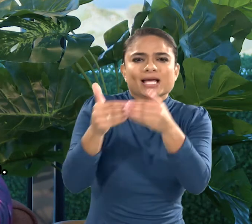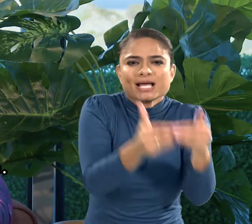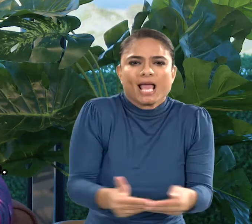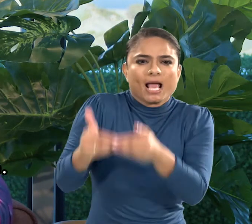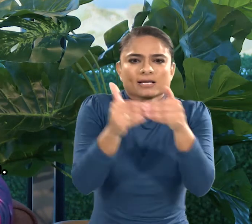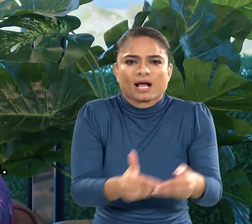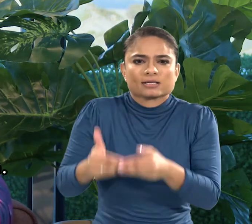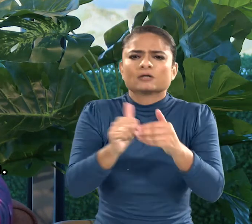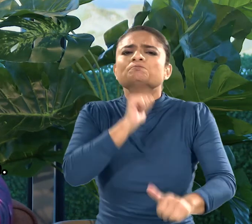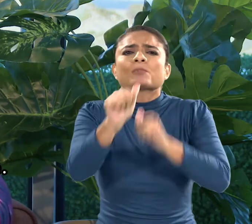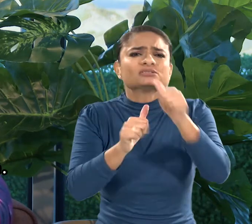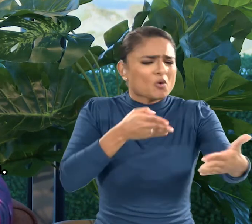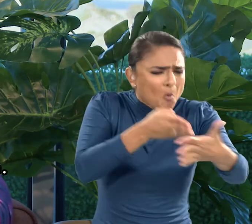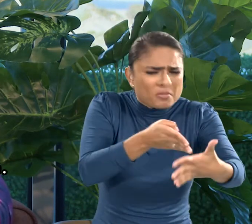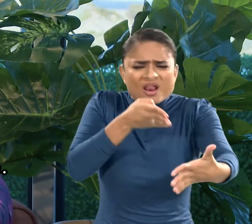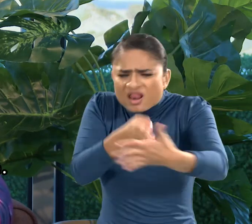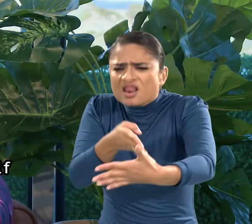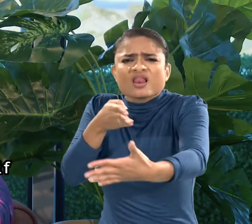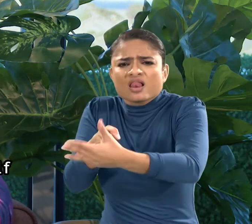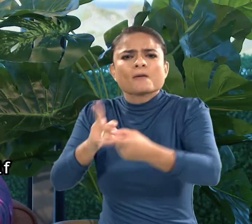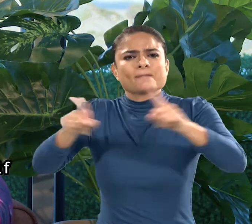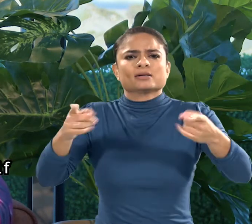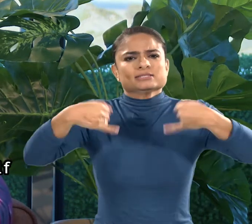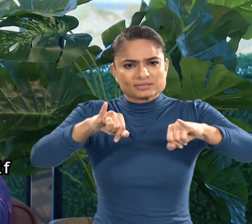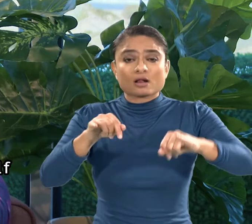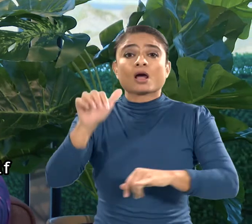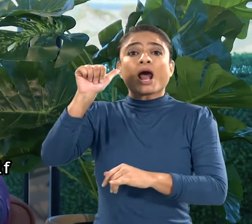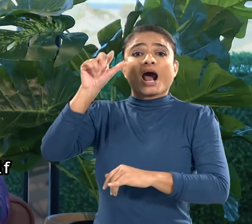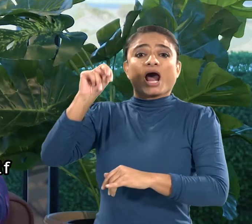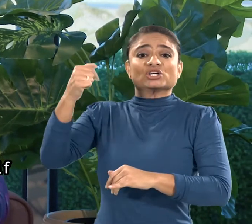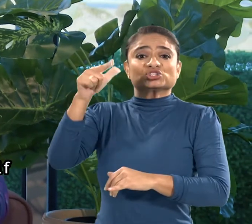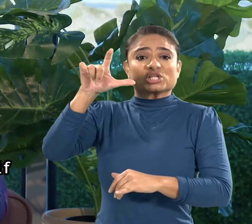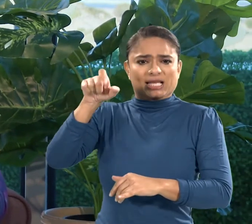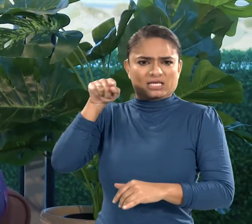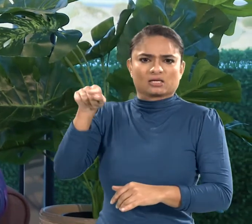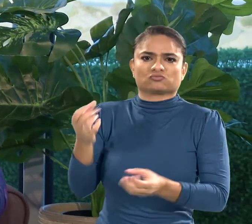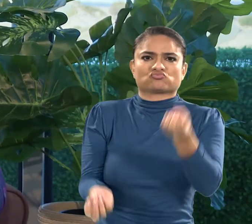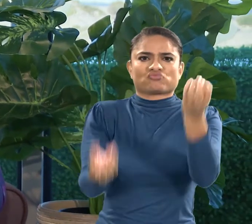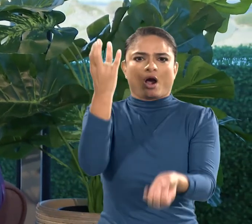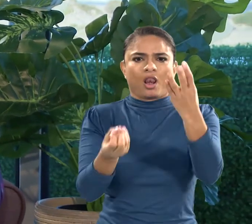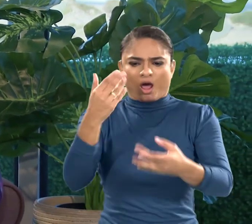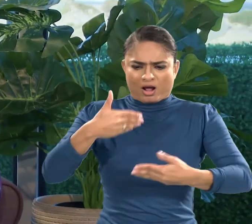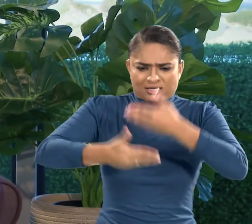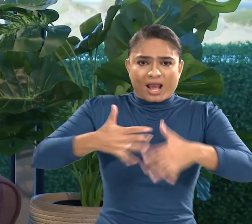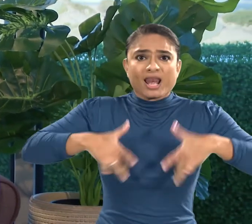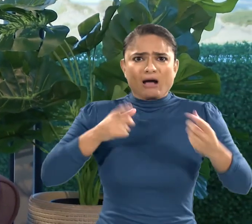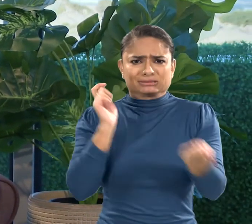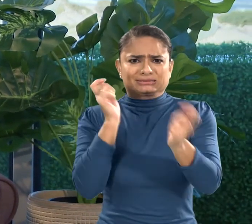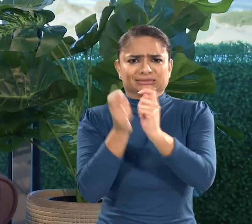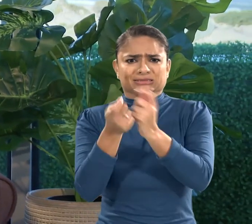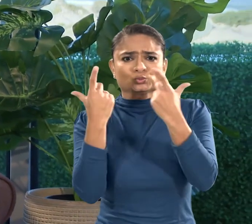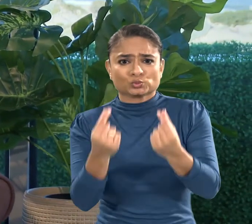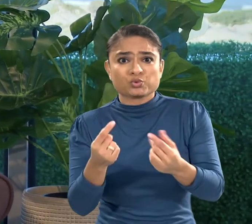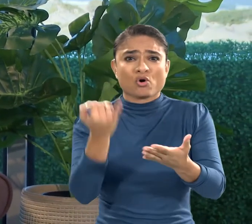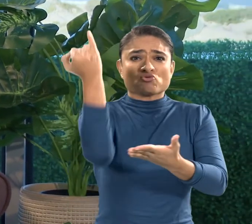despite the many obstacles they face. Angelique Duplessis describes herself as a professional juggler of